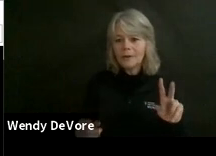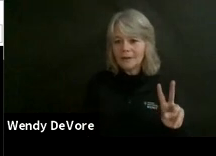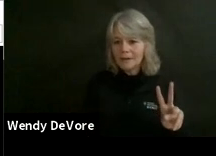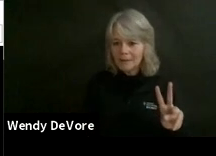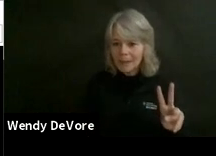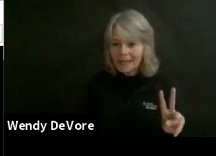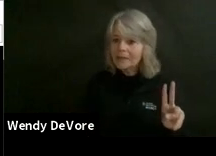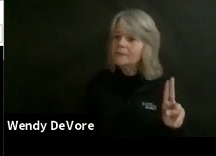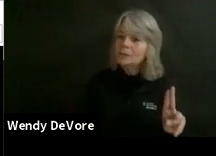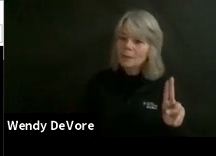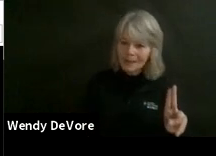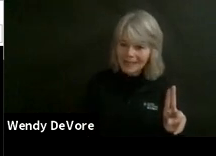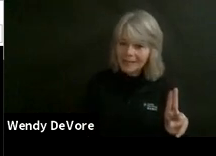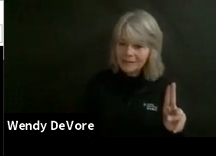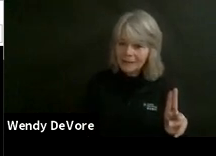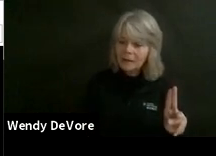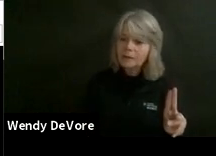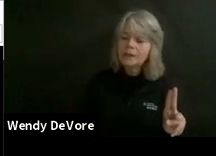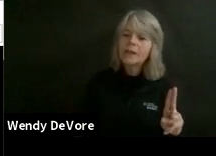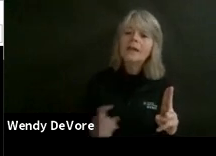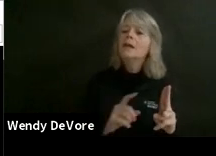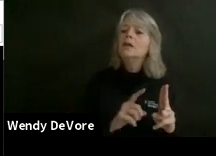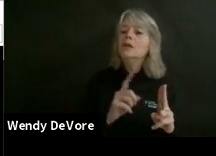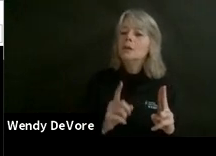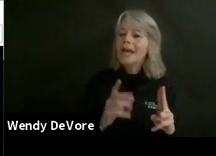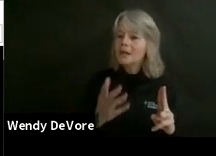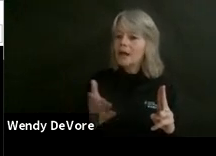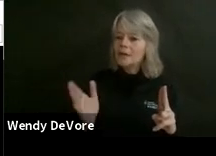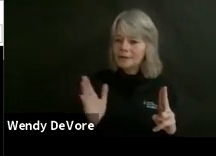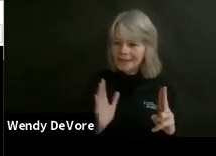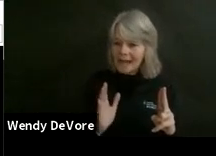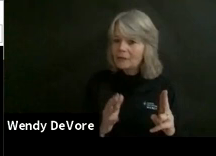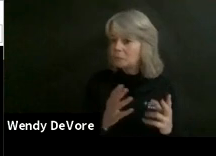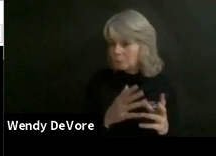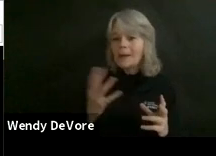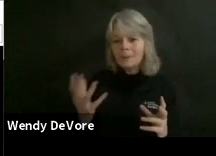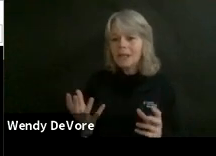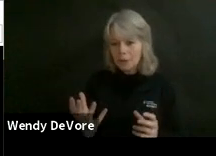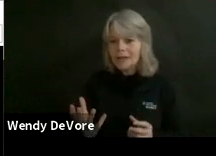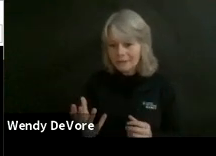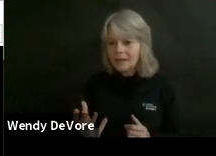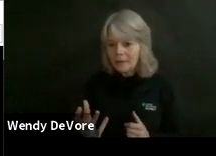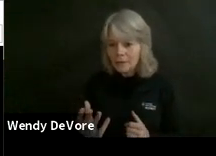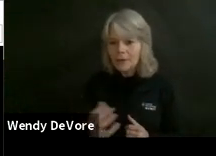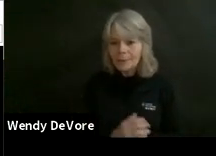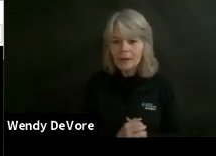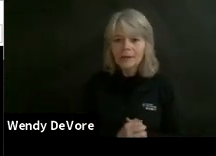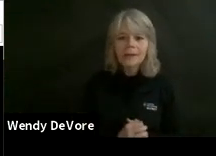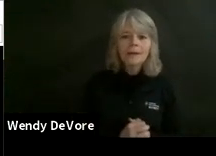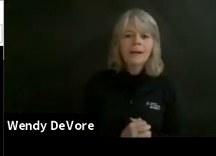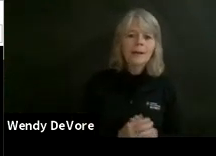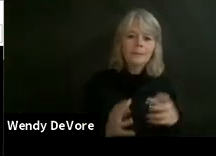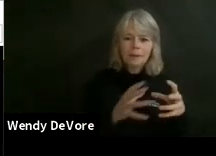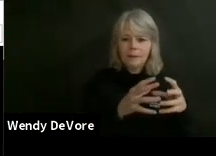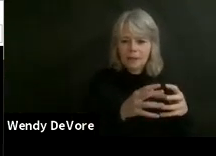the interpreter and the deaf blind individual may need to sit closer. You and other staff probably could sit further apart.